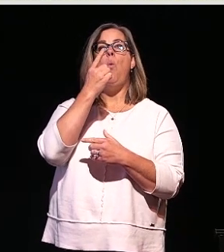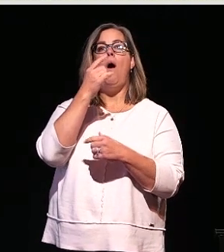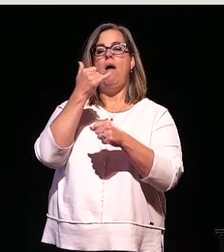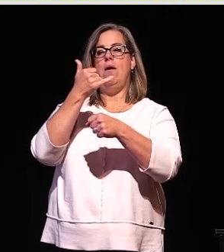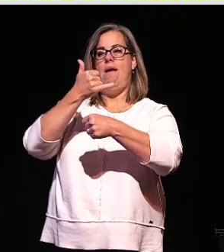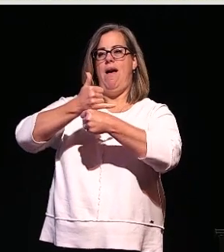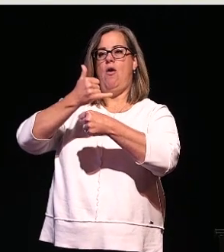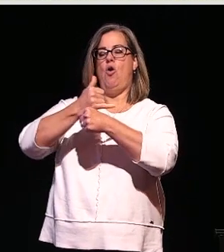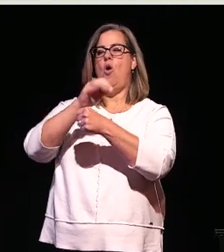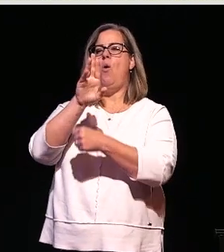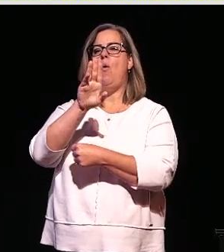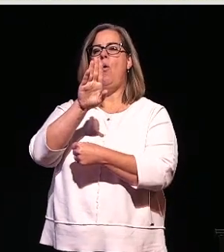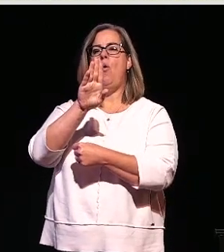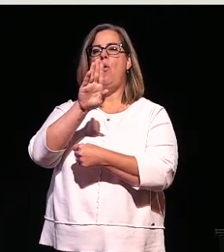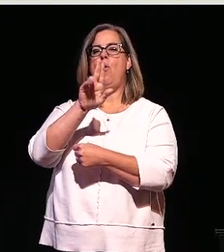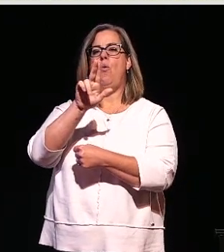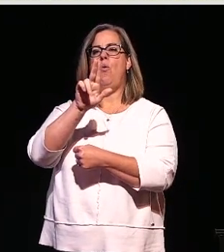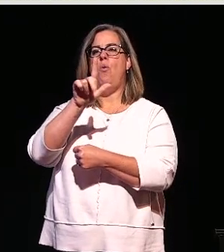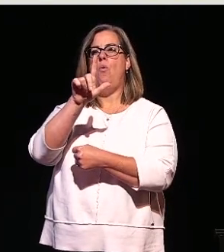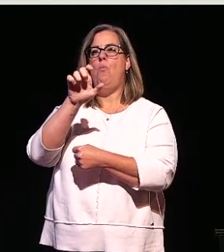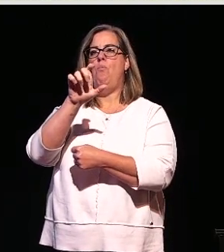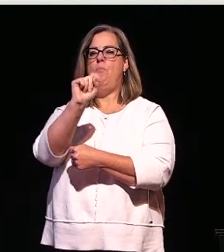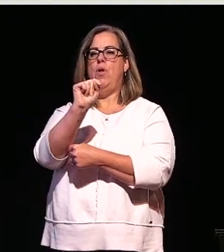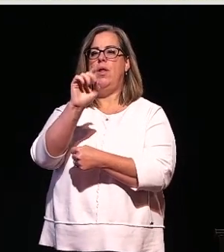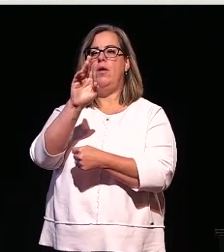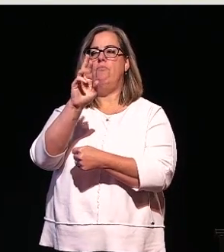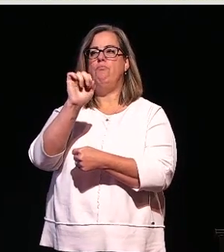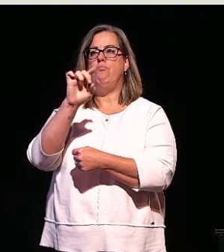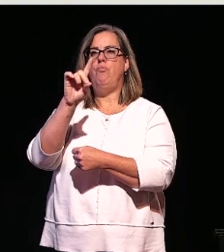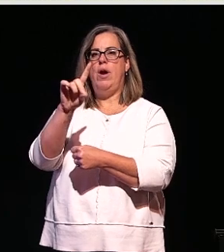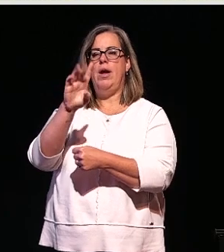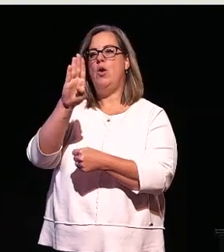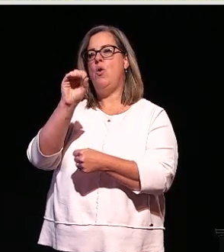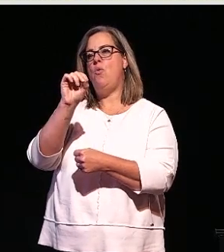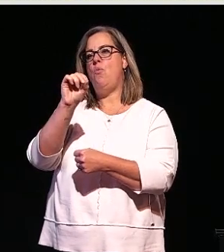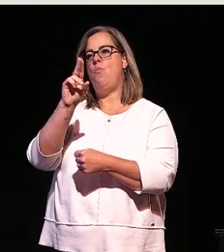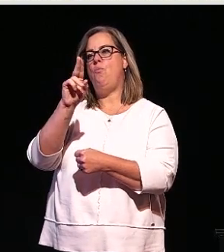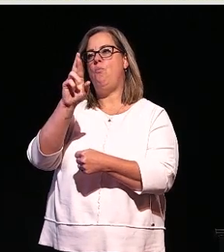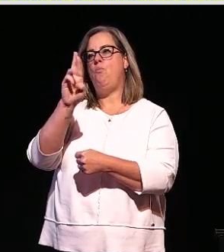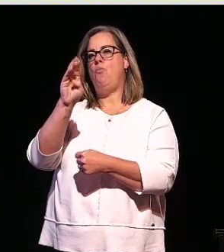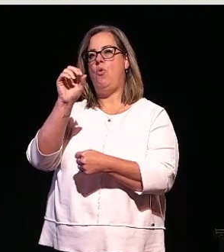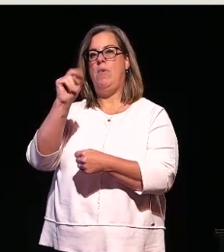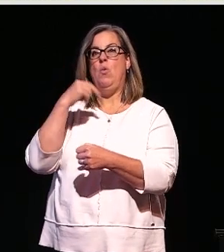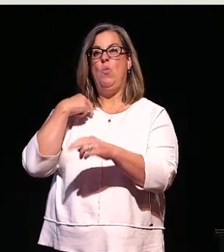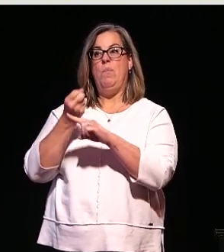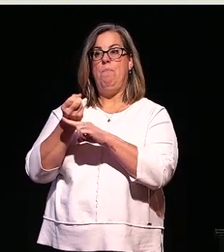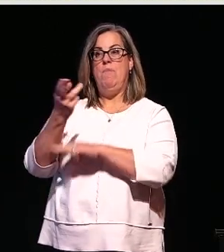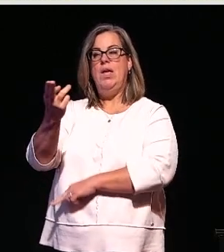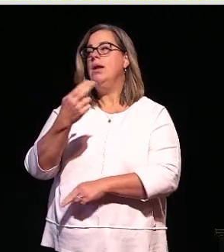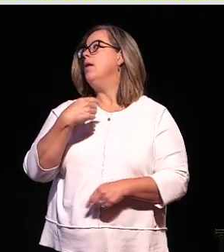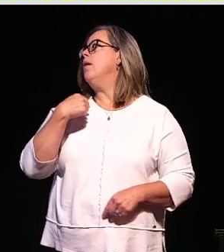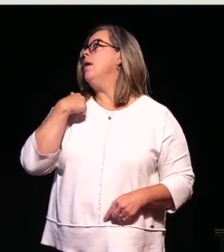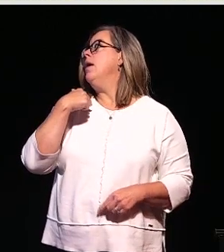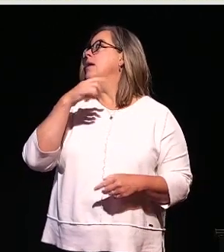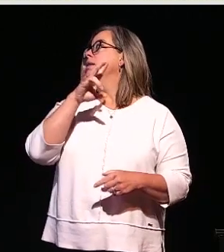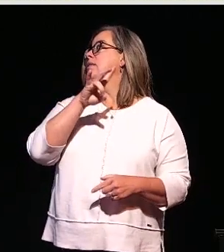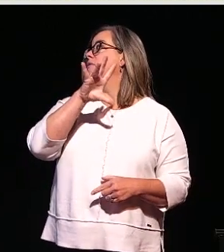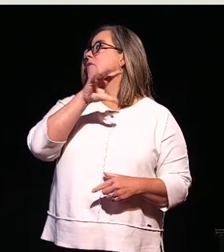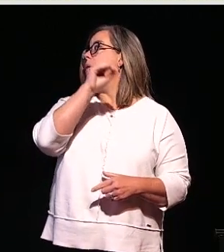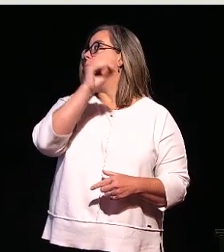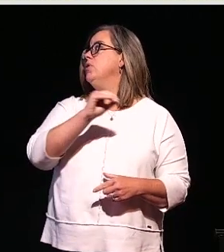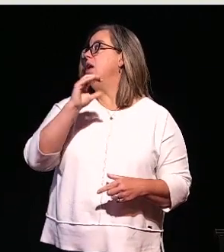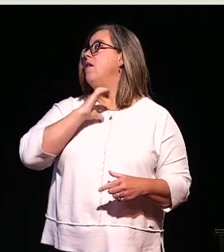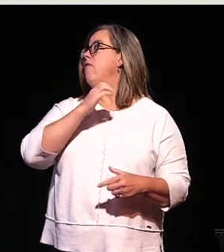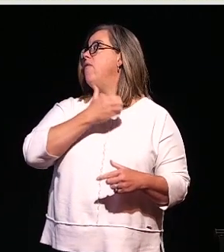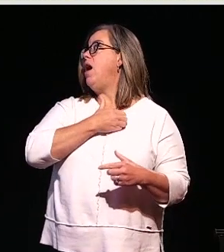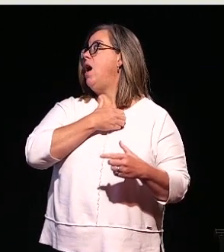never get tired of saying that we beat Bullet. We're also winning at wholesale. 75% of our revenue comes from